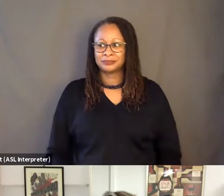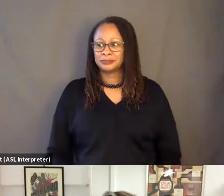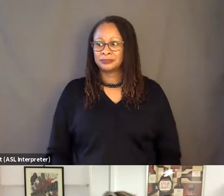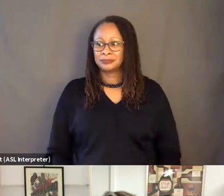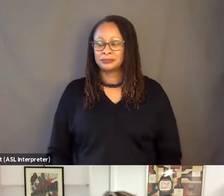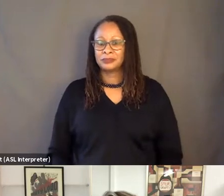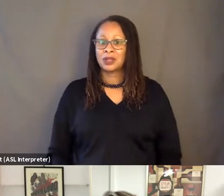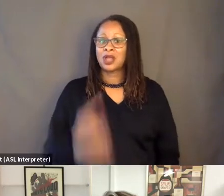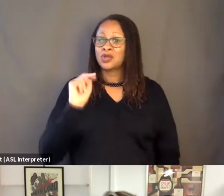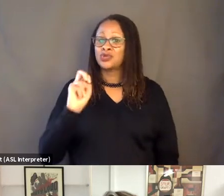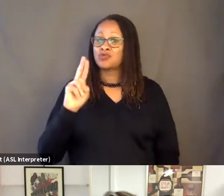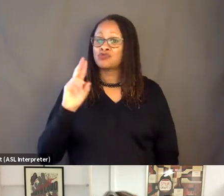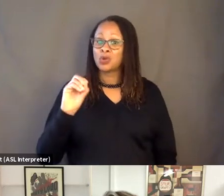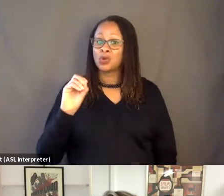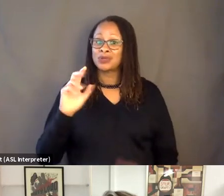Neurotypical people